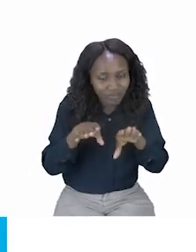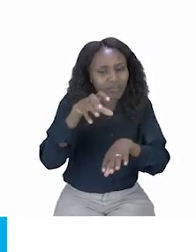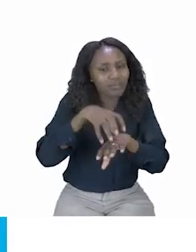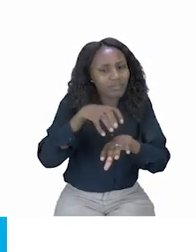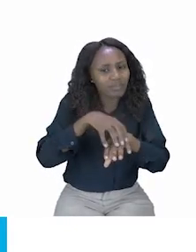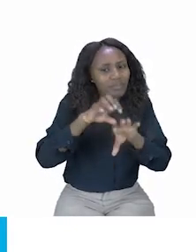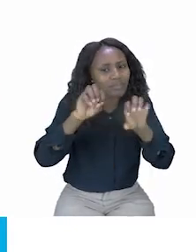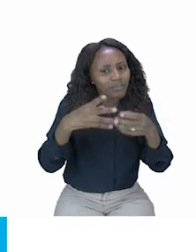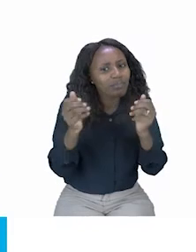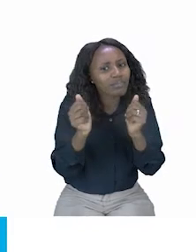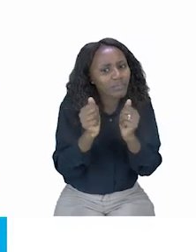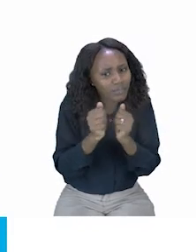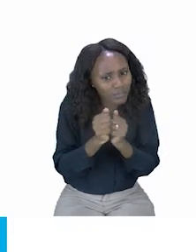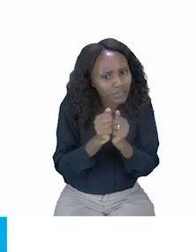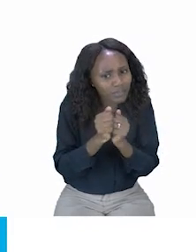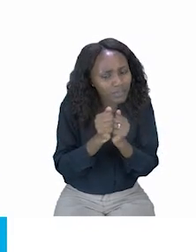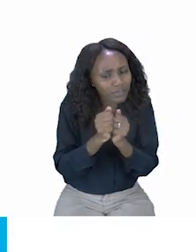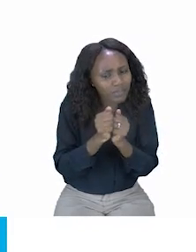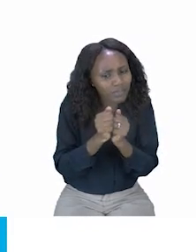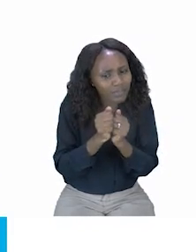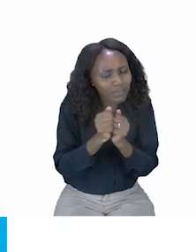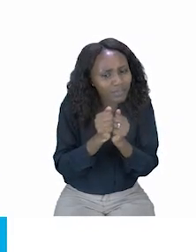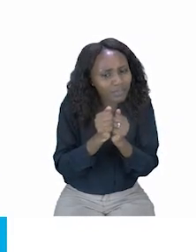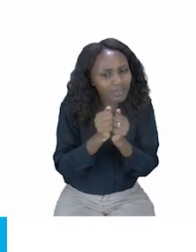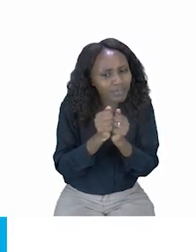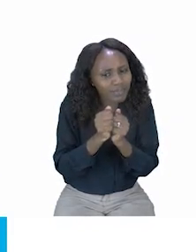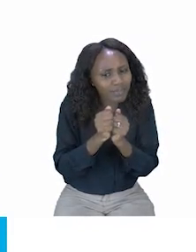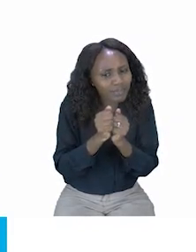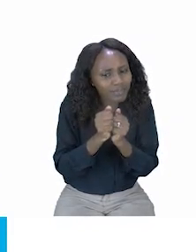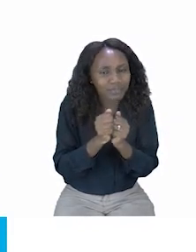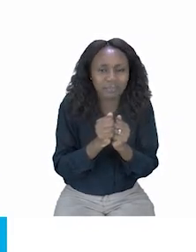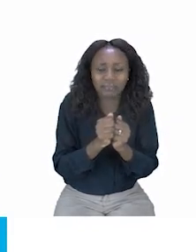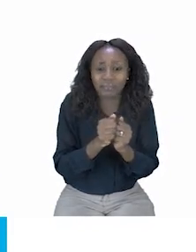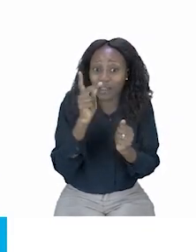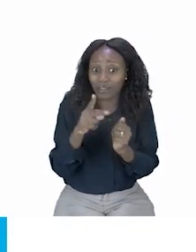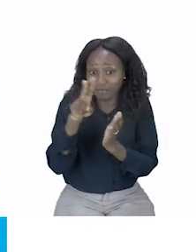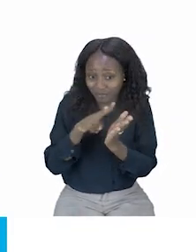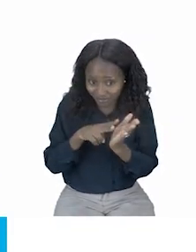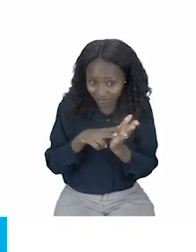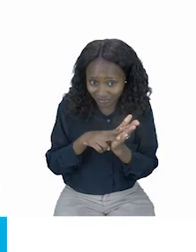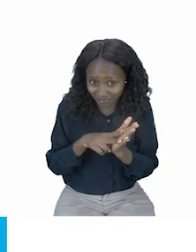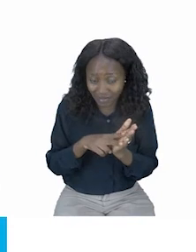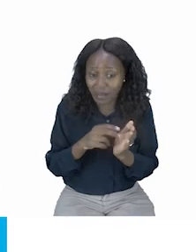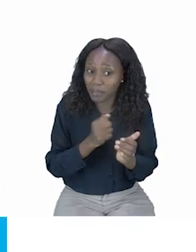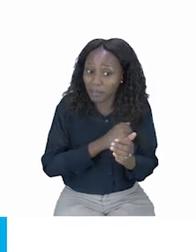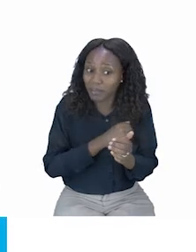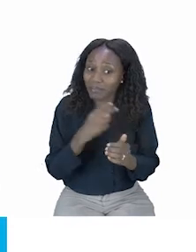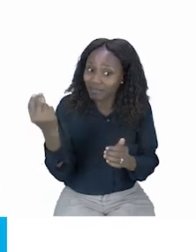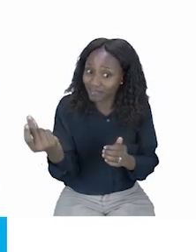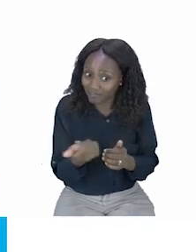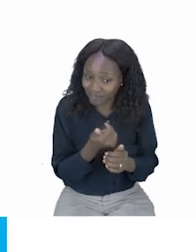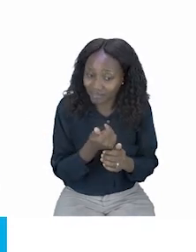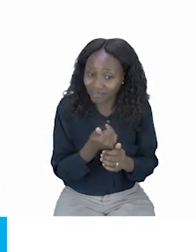eggs will she use? Let me read it again. Mother buys